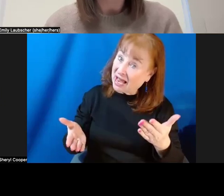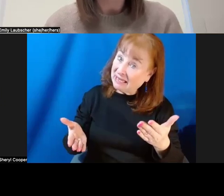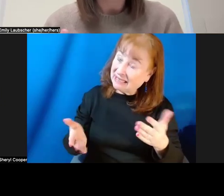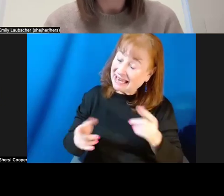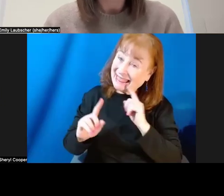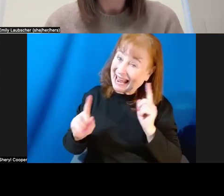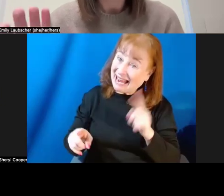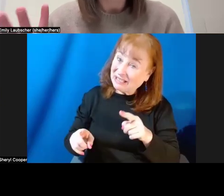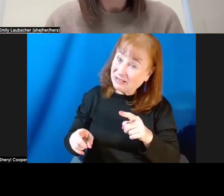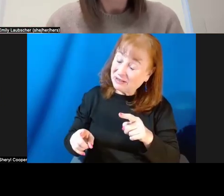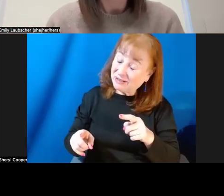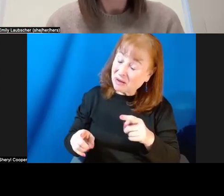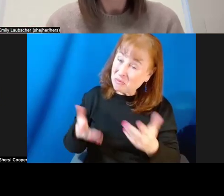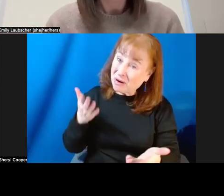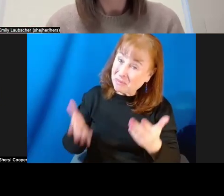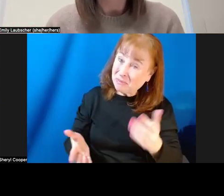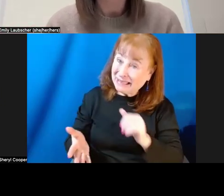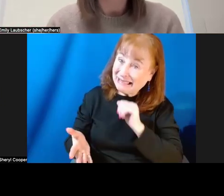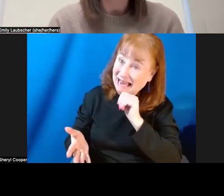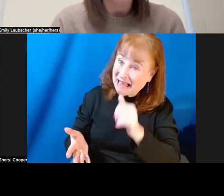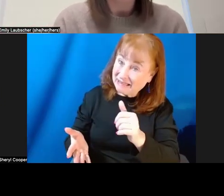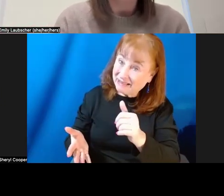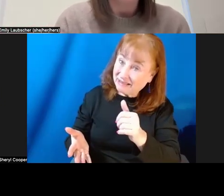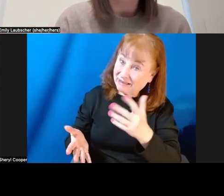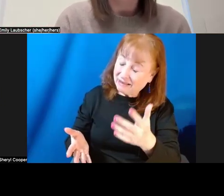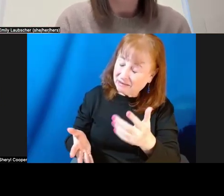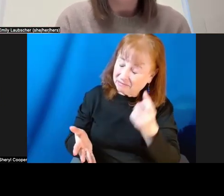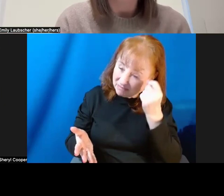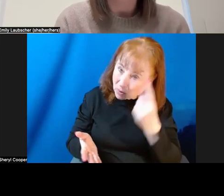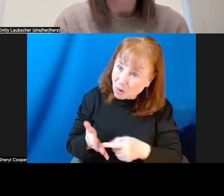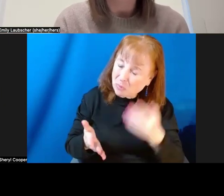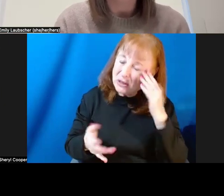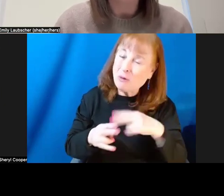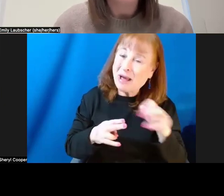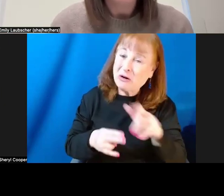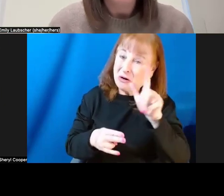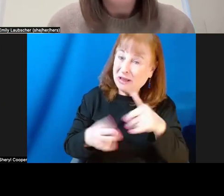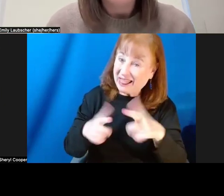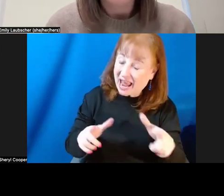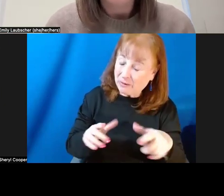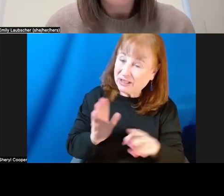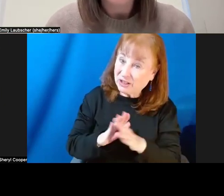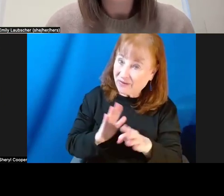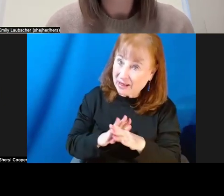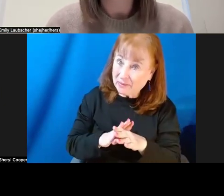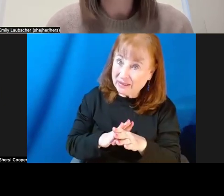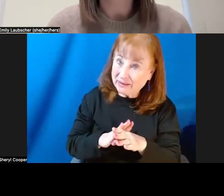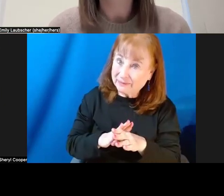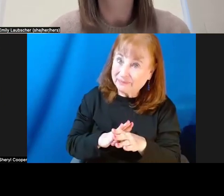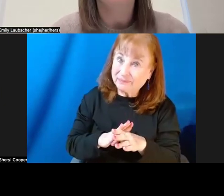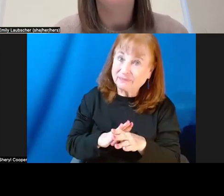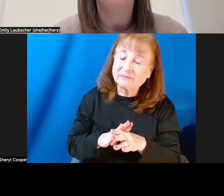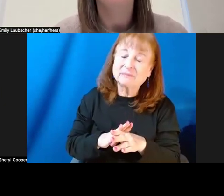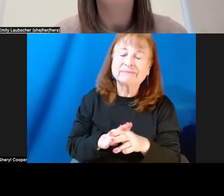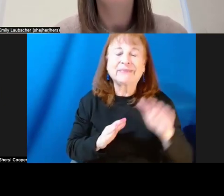answer is likely no, given what we know about early language development. It